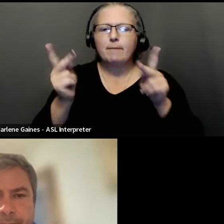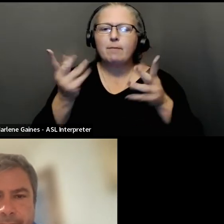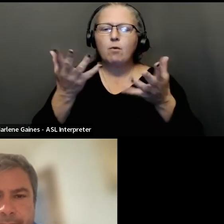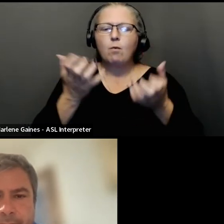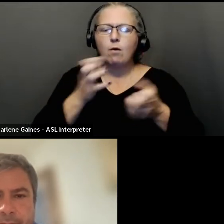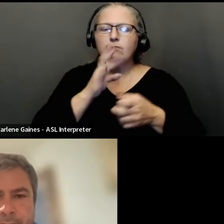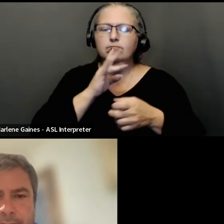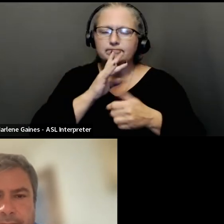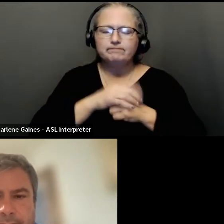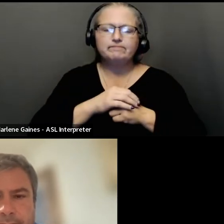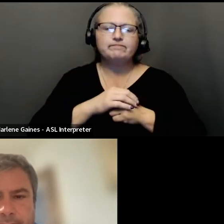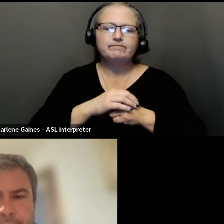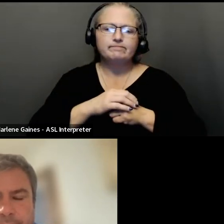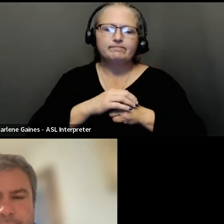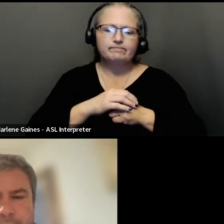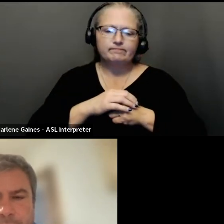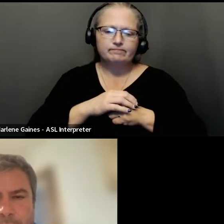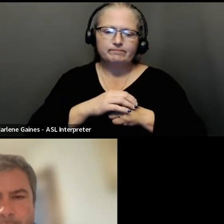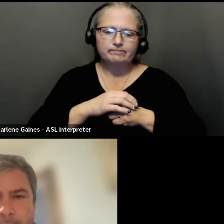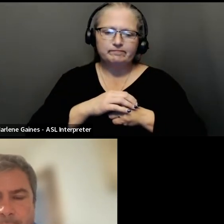wished to being heard.